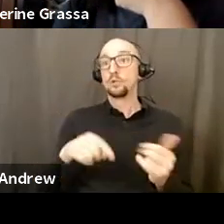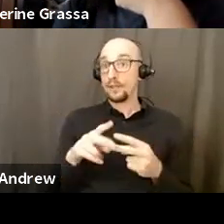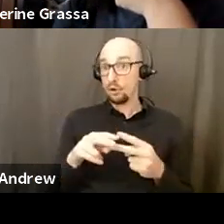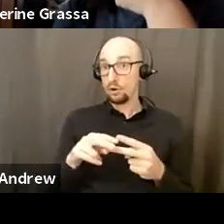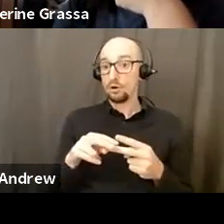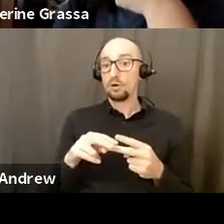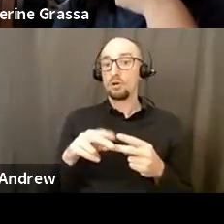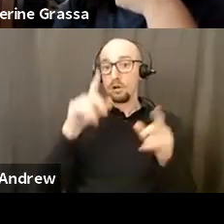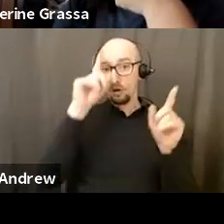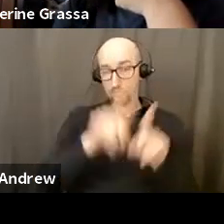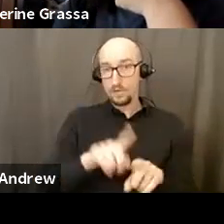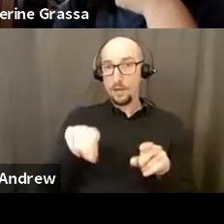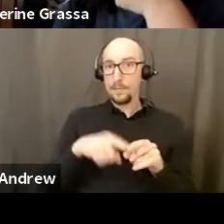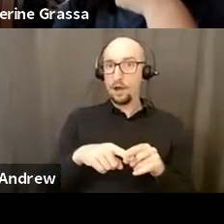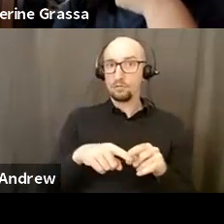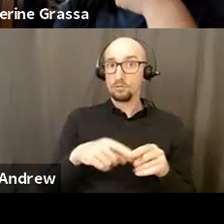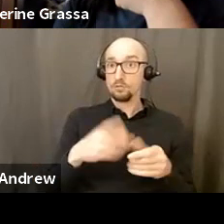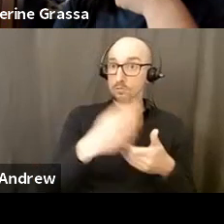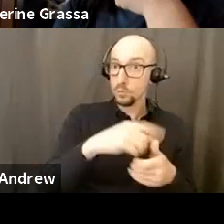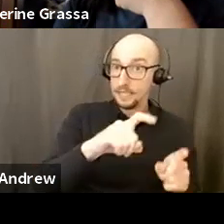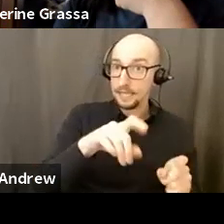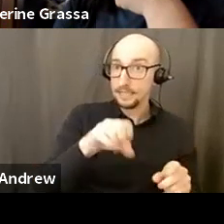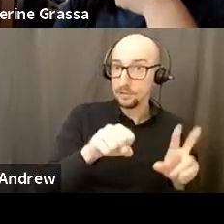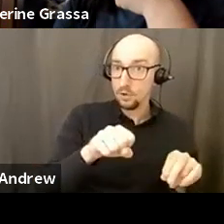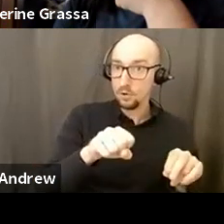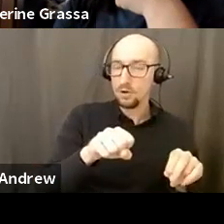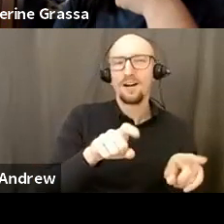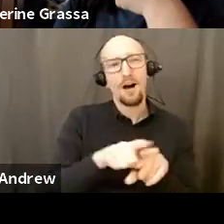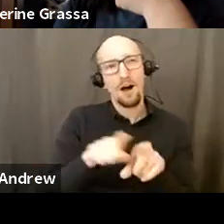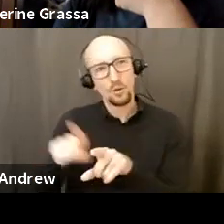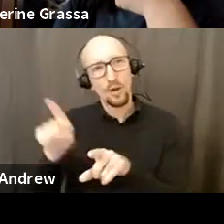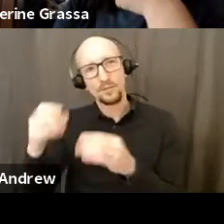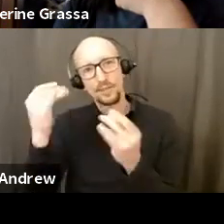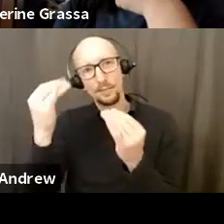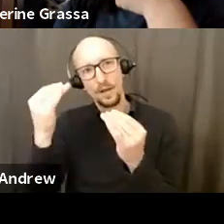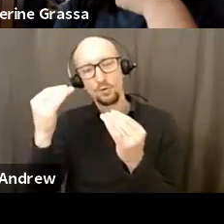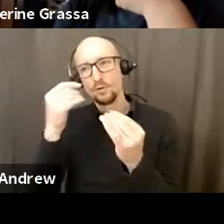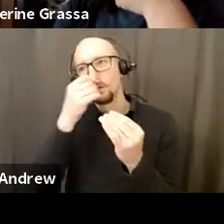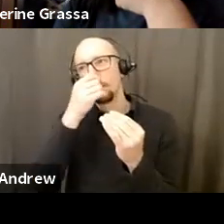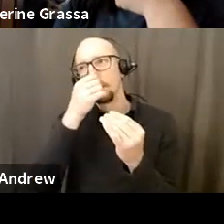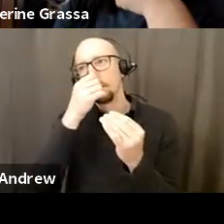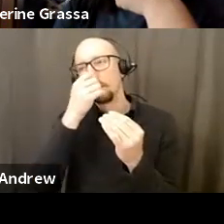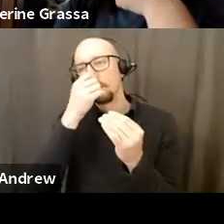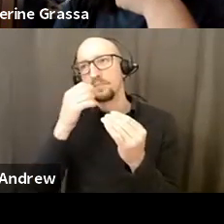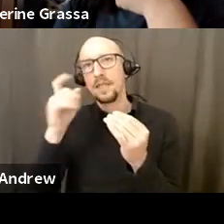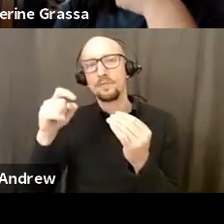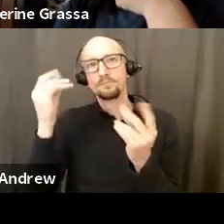assessment, but then we also have to take into consideration, it seems to me,